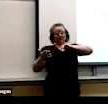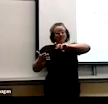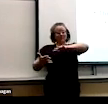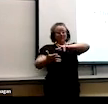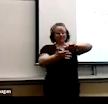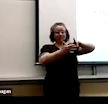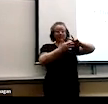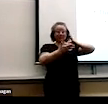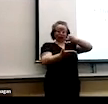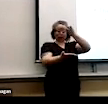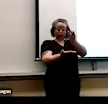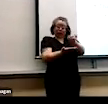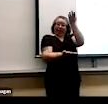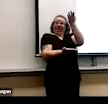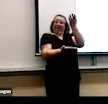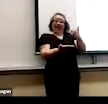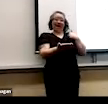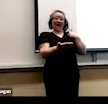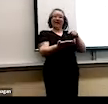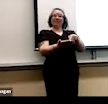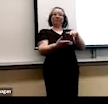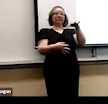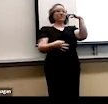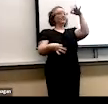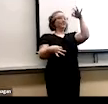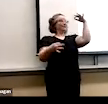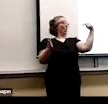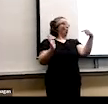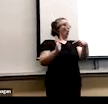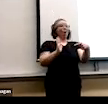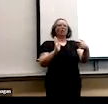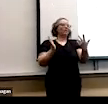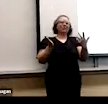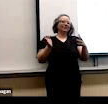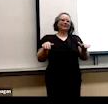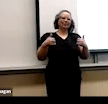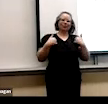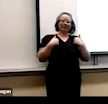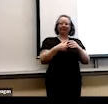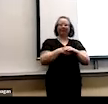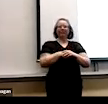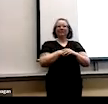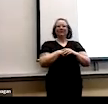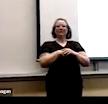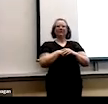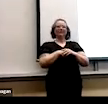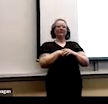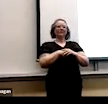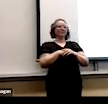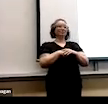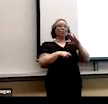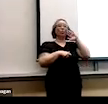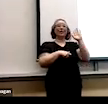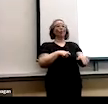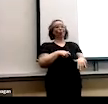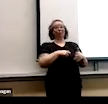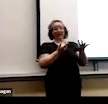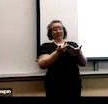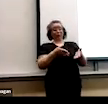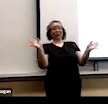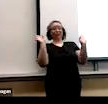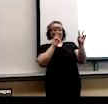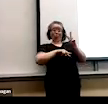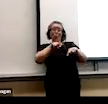in some conditions, and presumably generalizable to most conditions, people do better if they have access to a continual primary